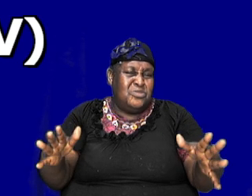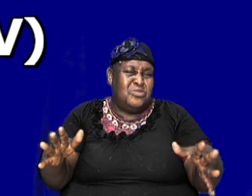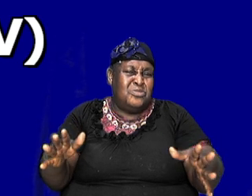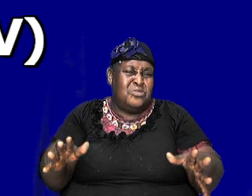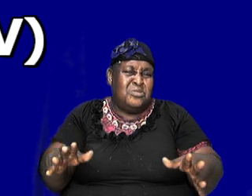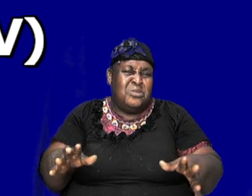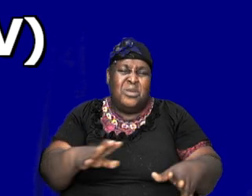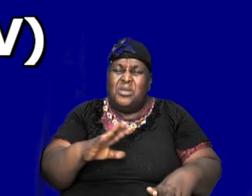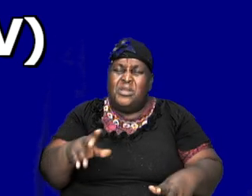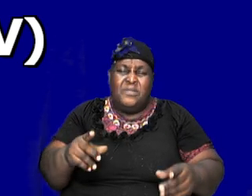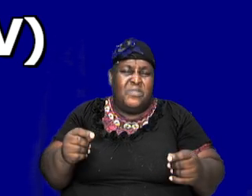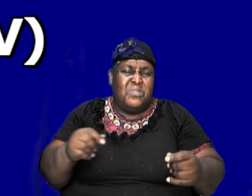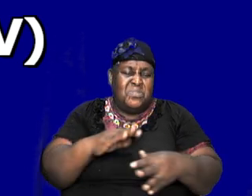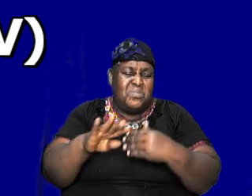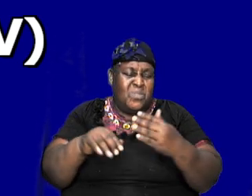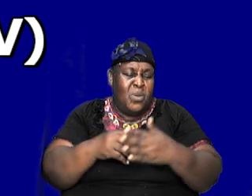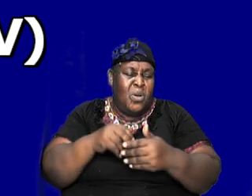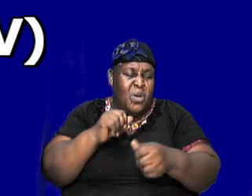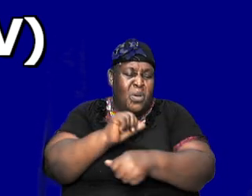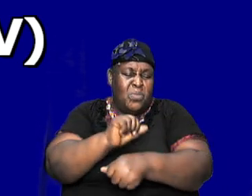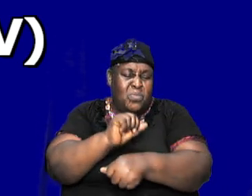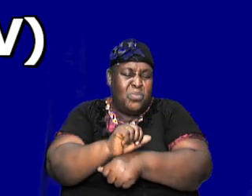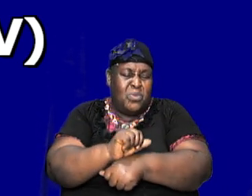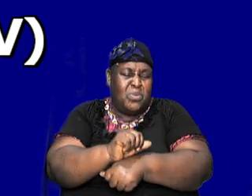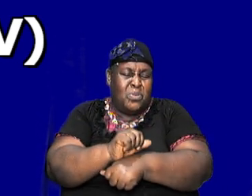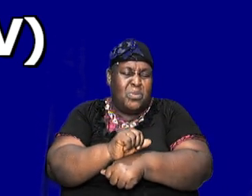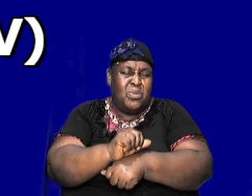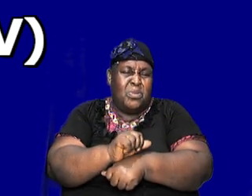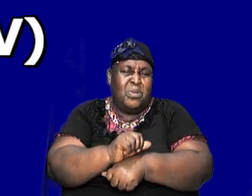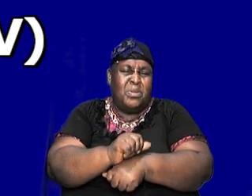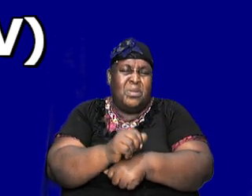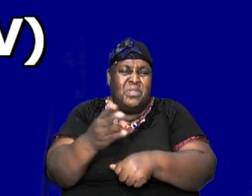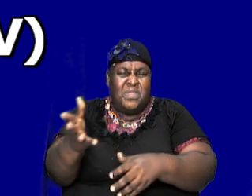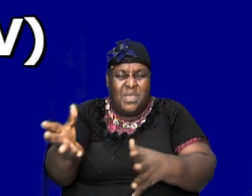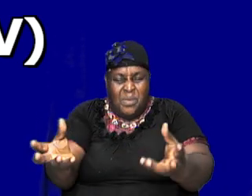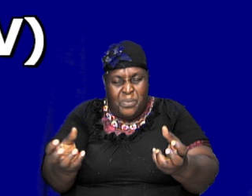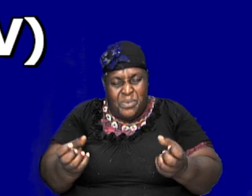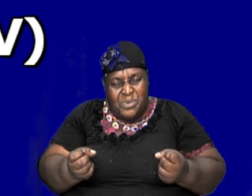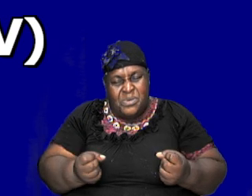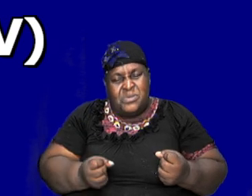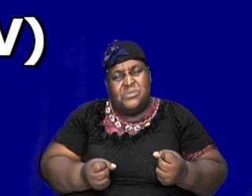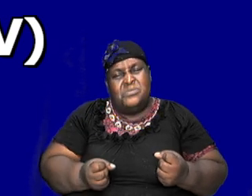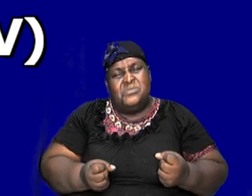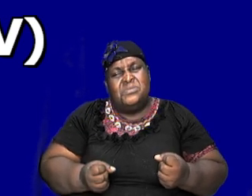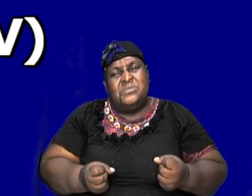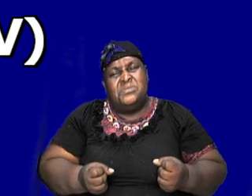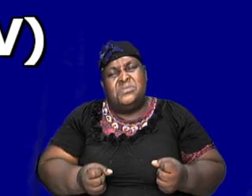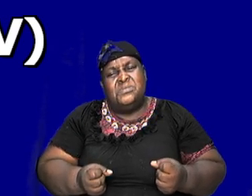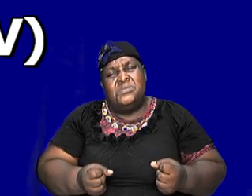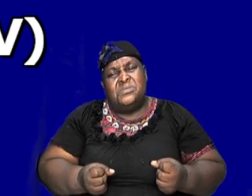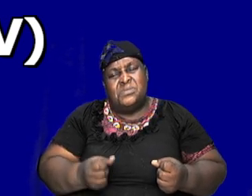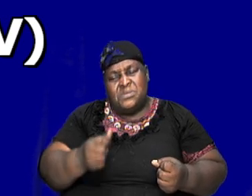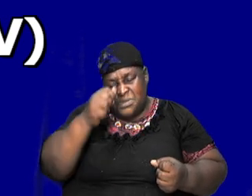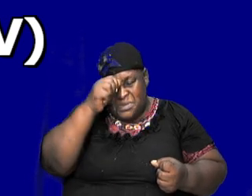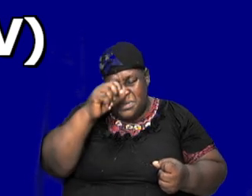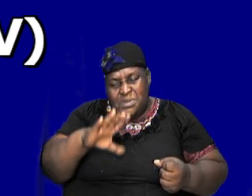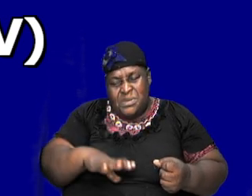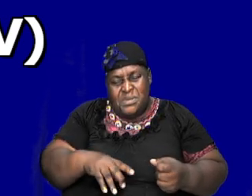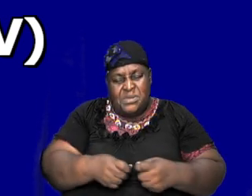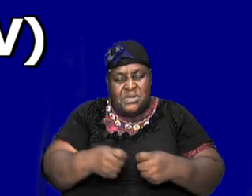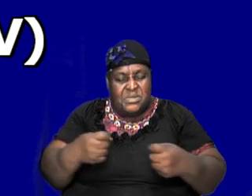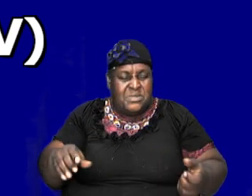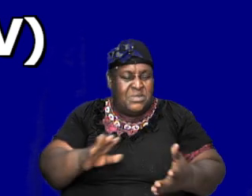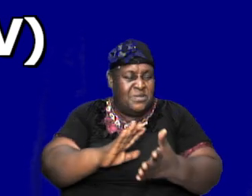They didn't do all of that because they wanted to the man's sins to